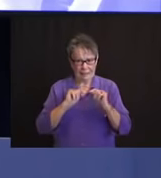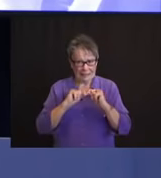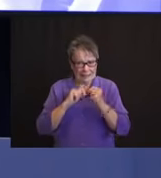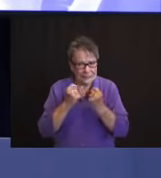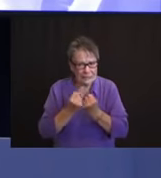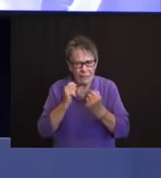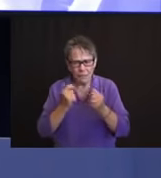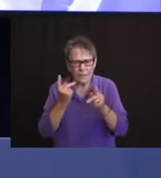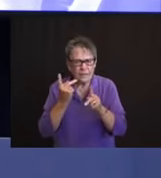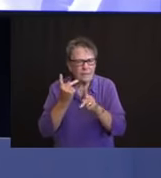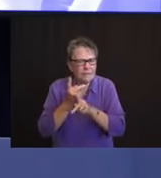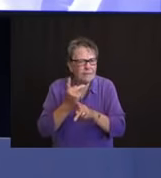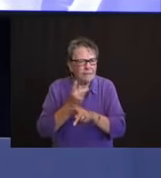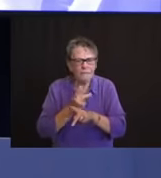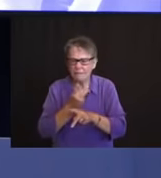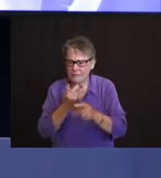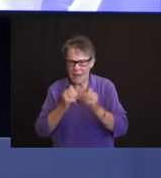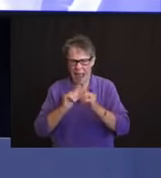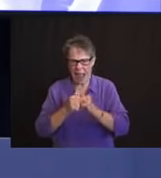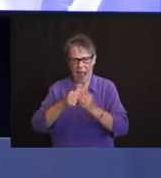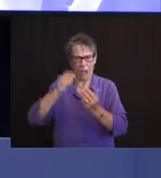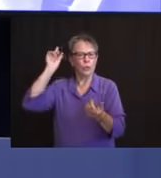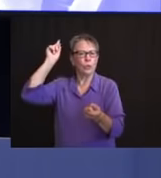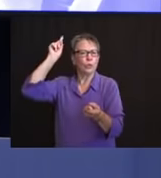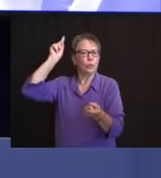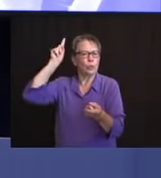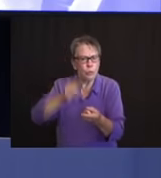local health officials know more about